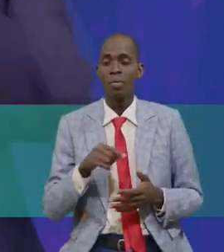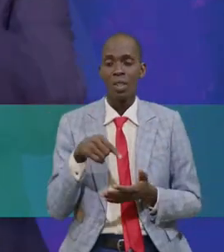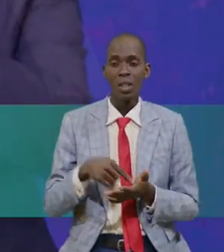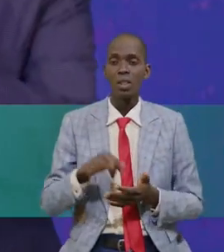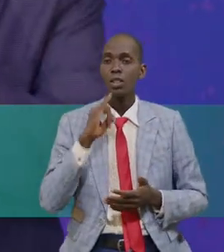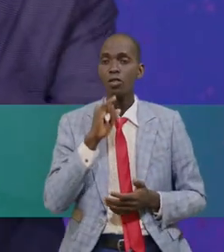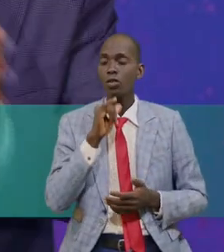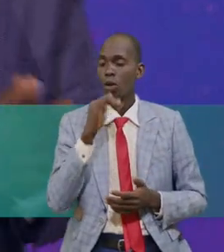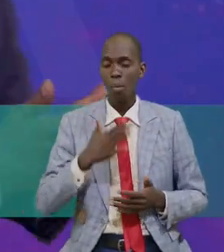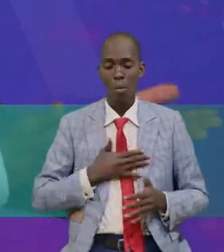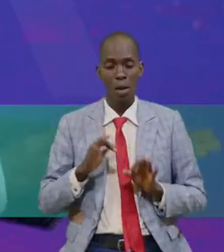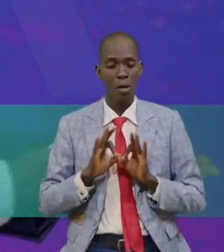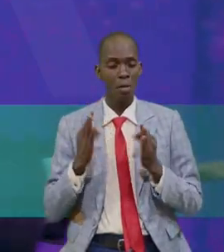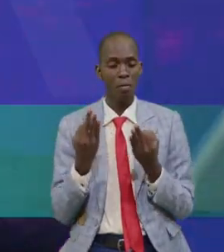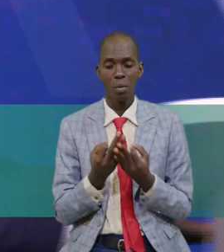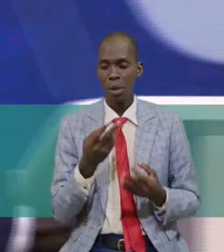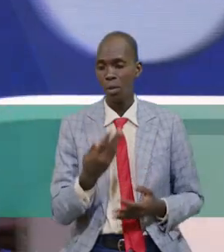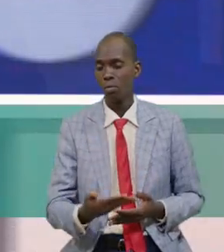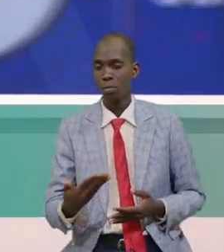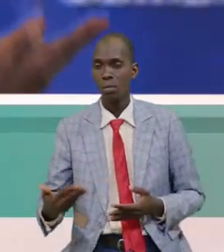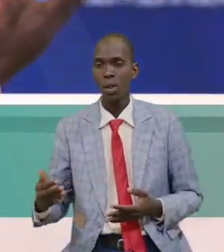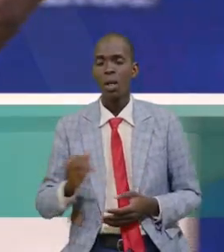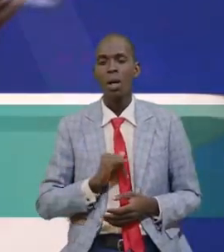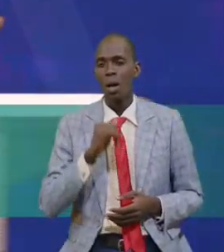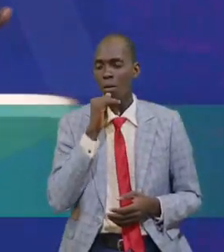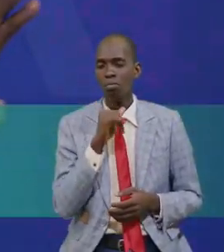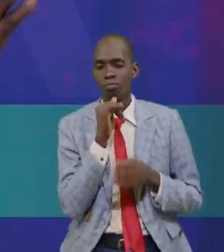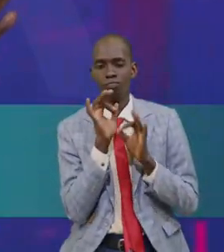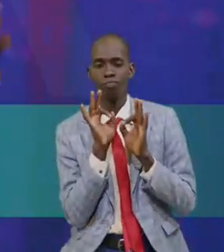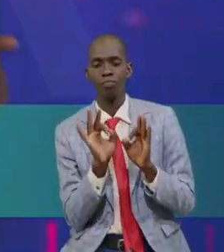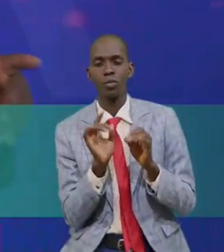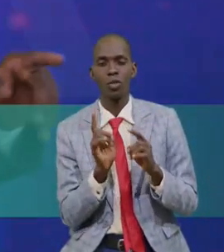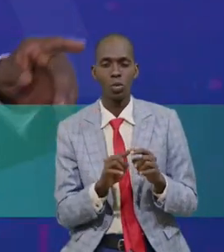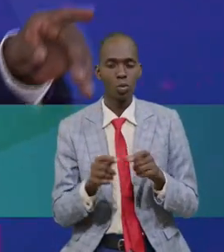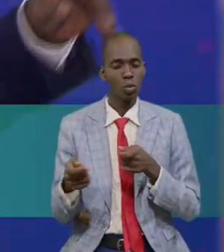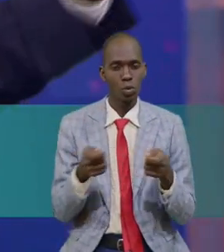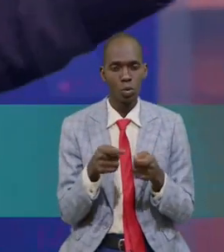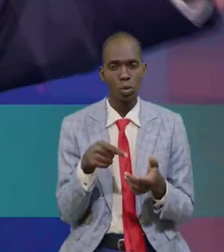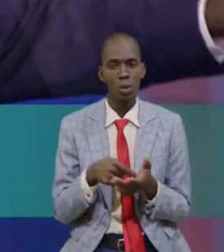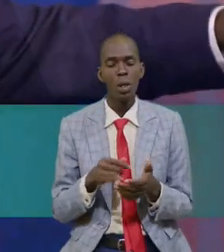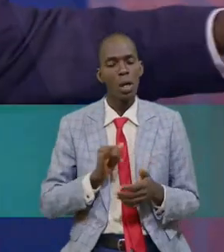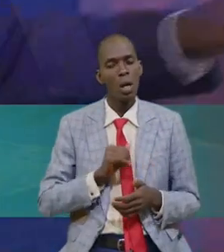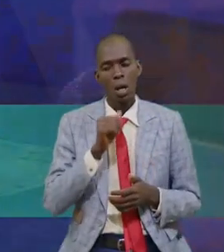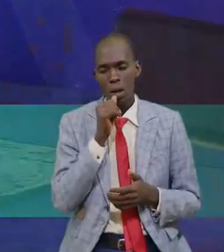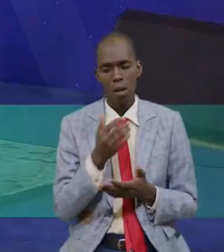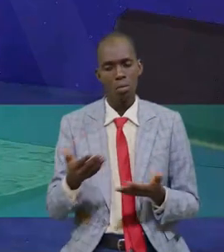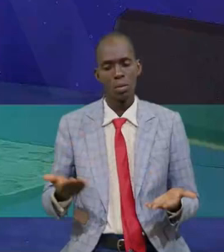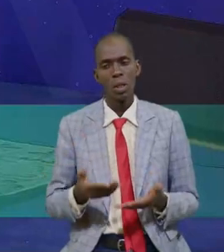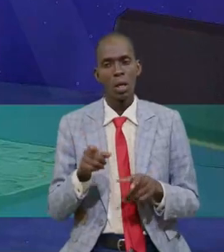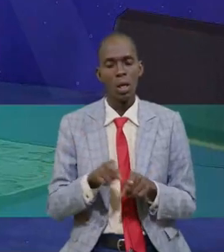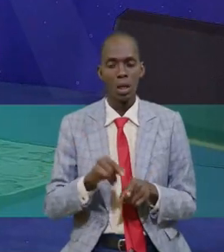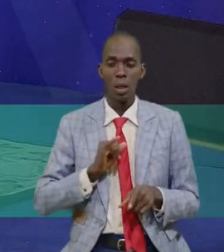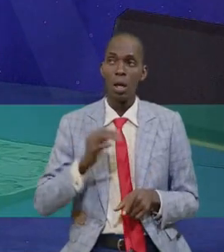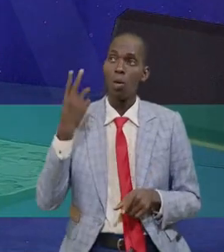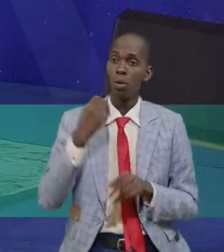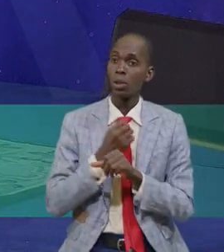family property. I'm not qualified to handle this. I am here as I was saved by grace.